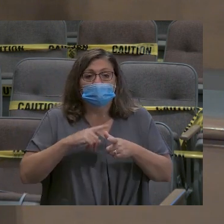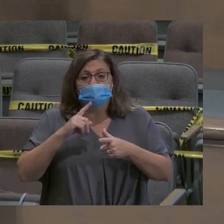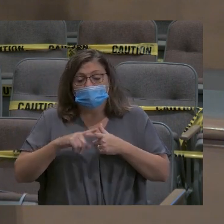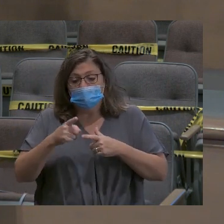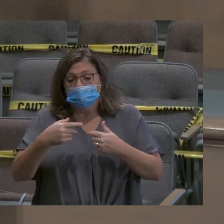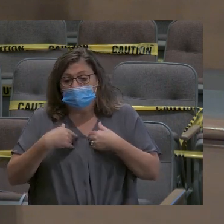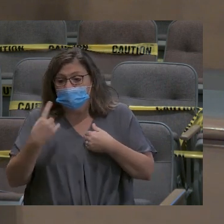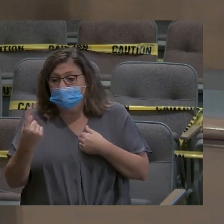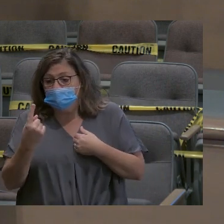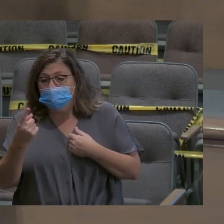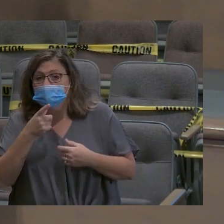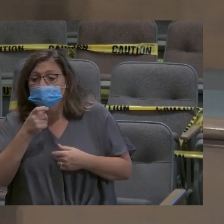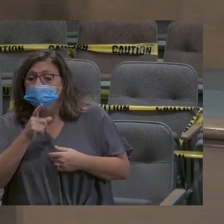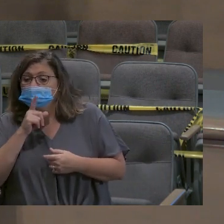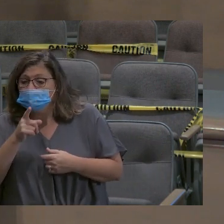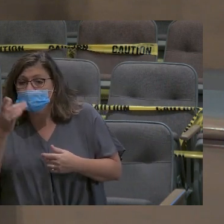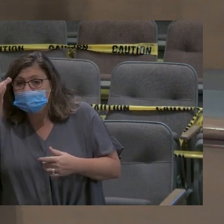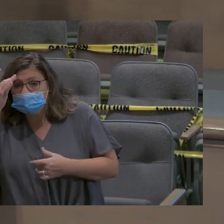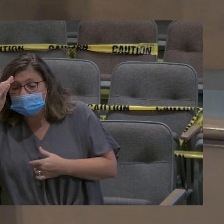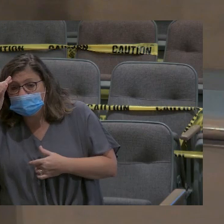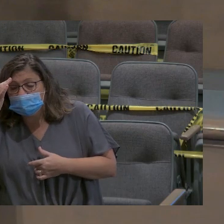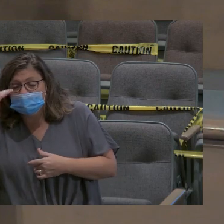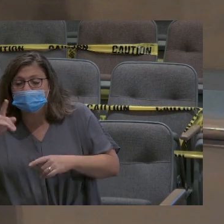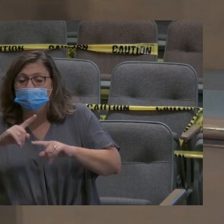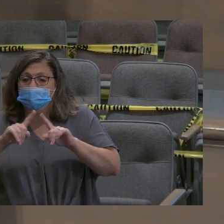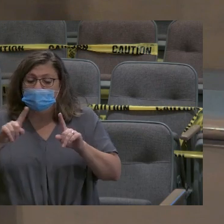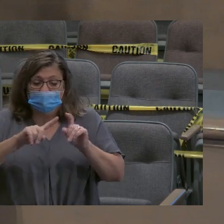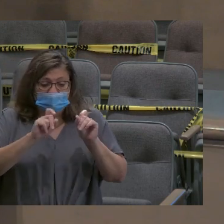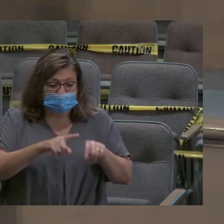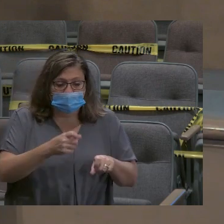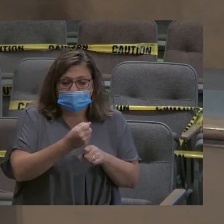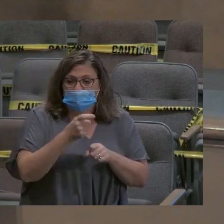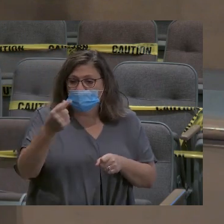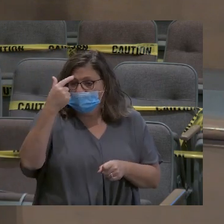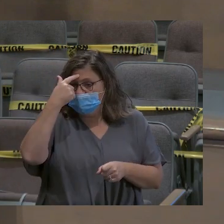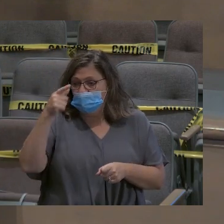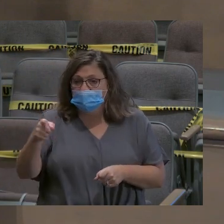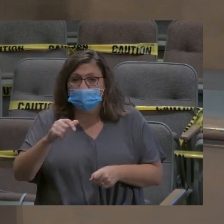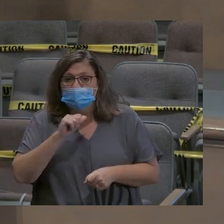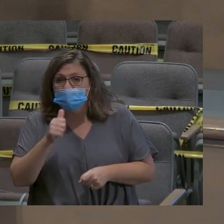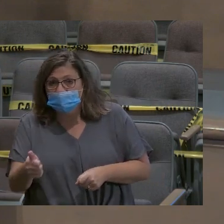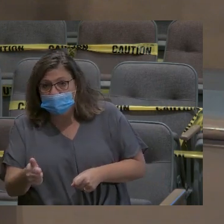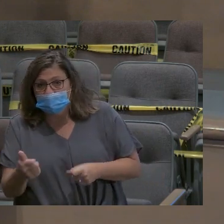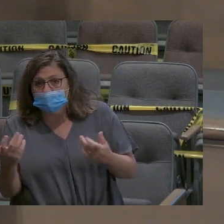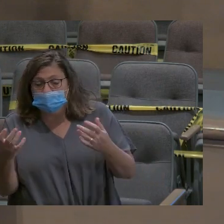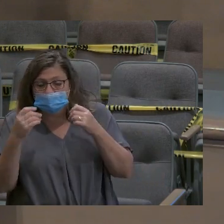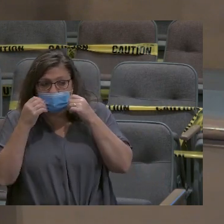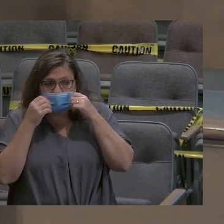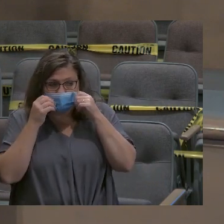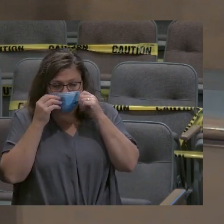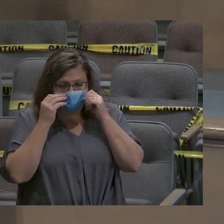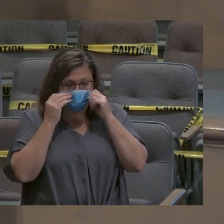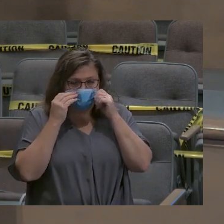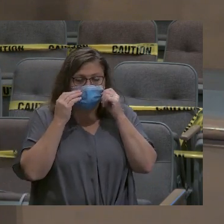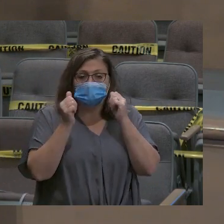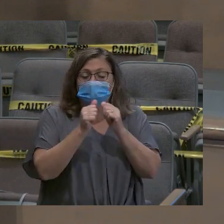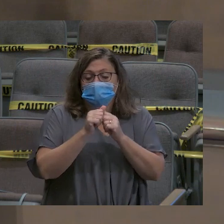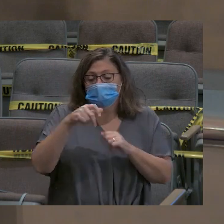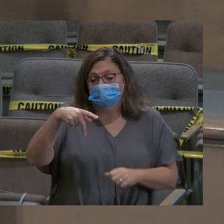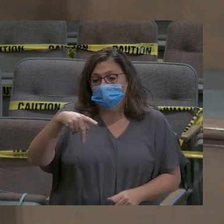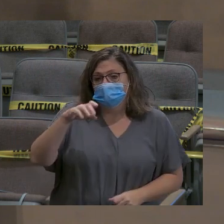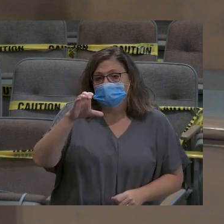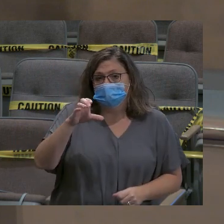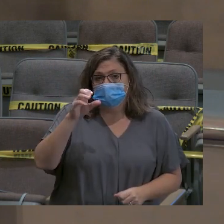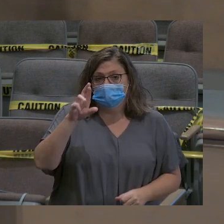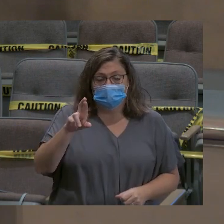sick, but the test leads you to believe that they are not sick. With PCR tests, the